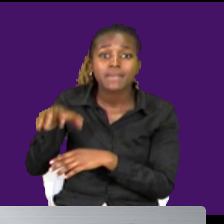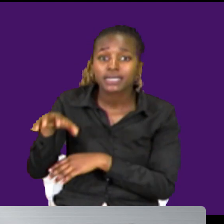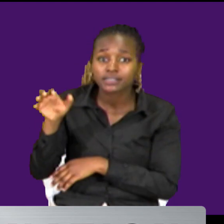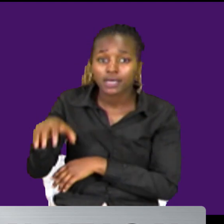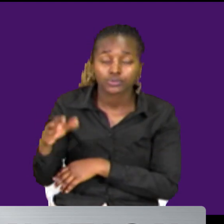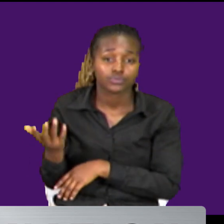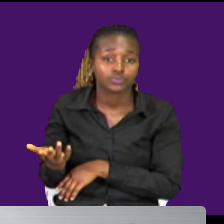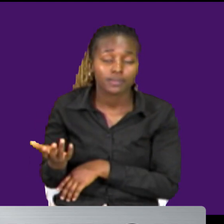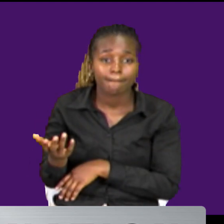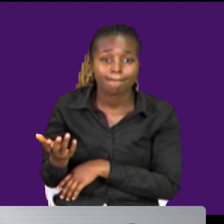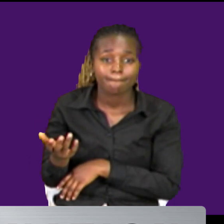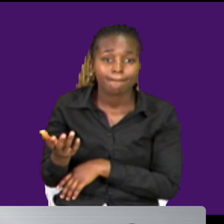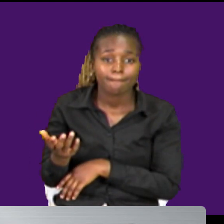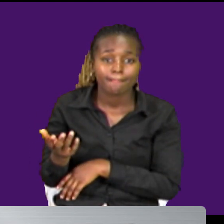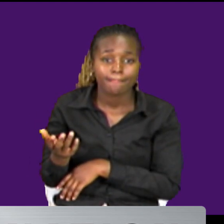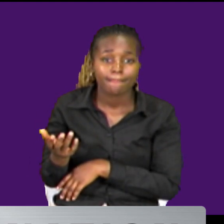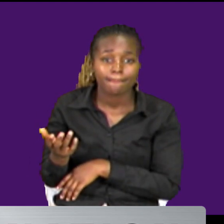was